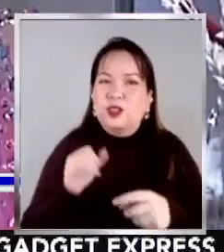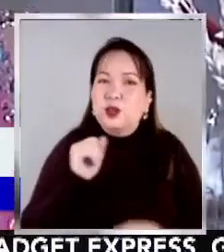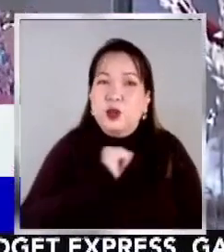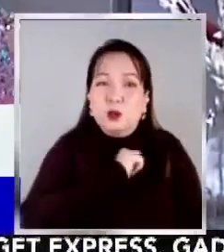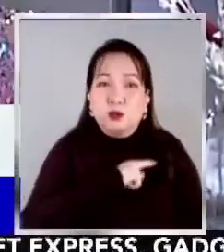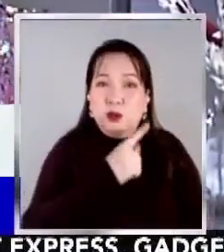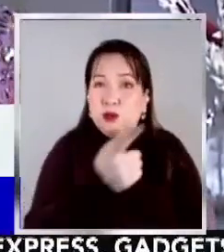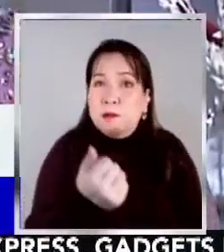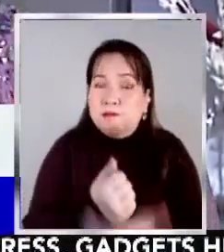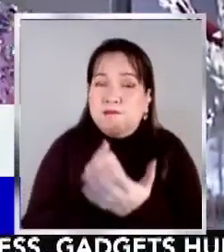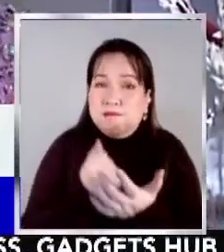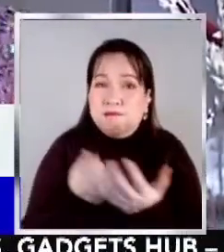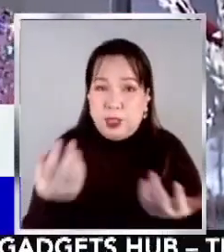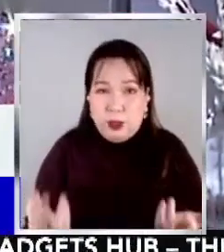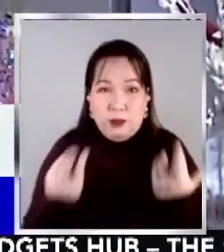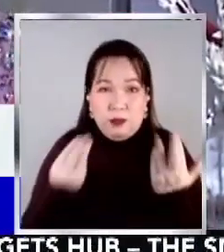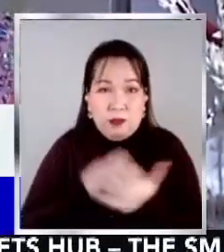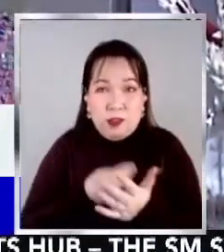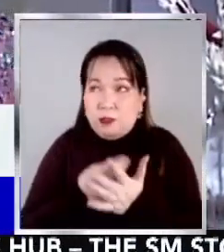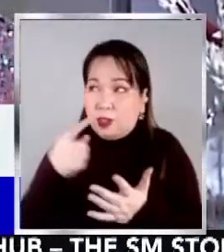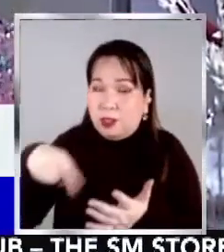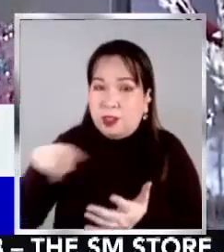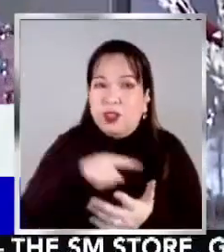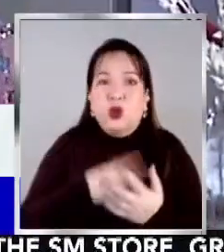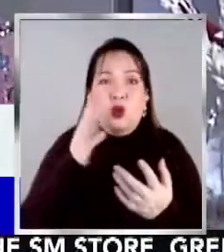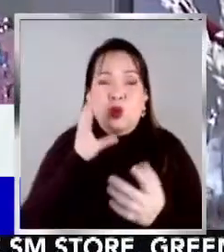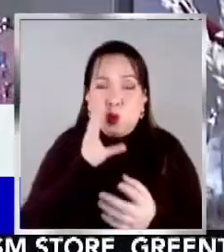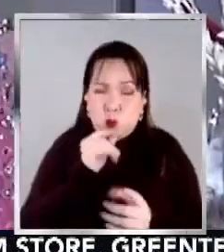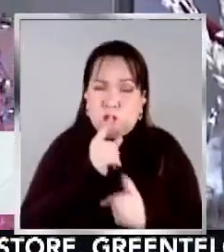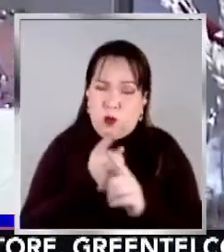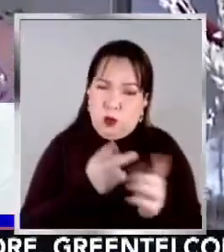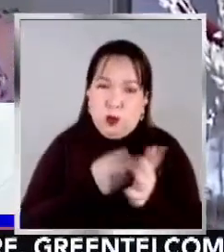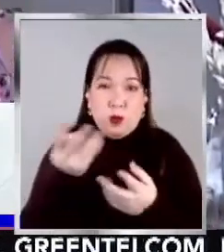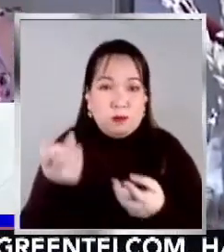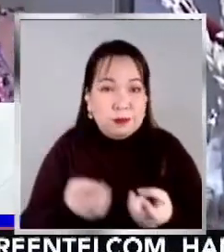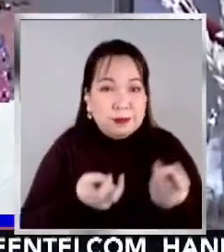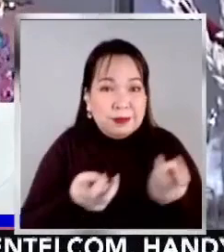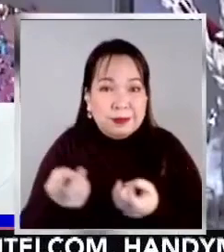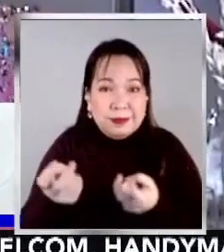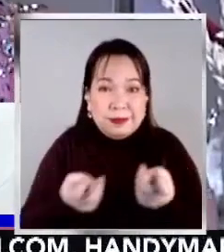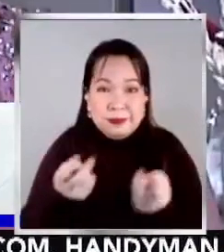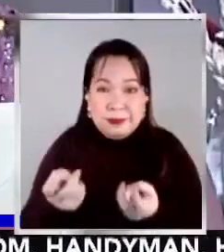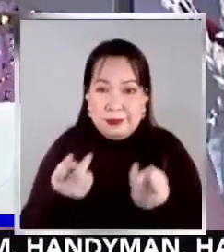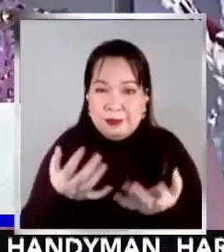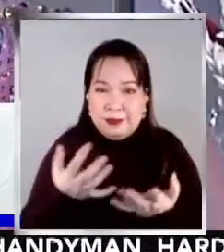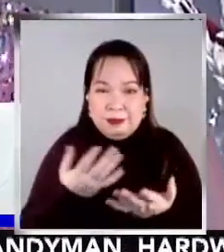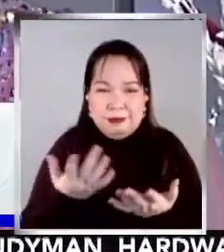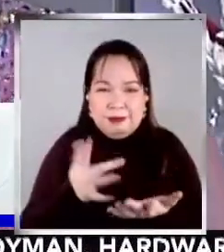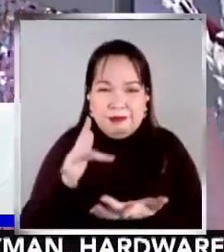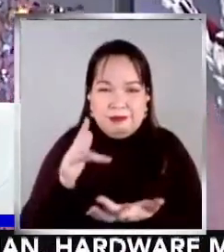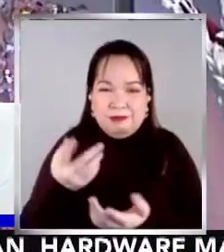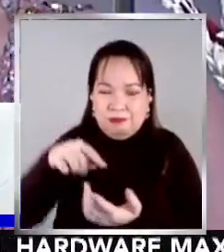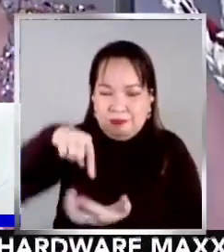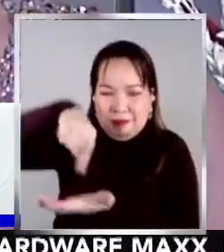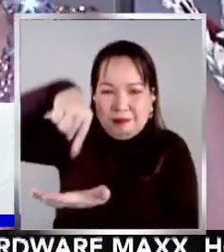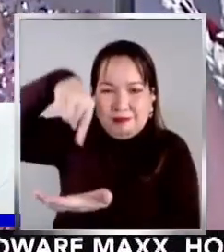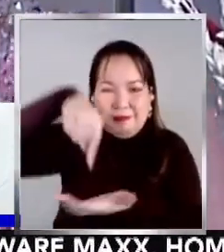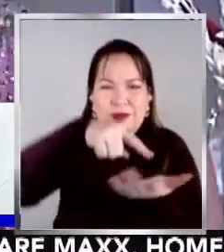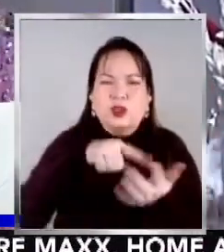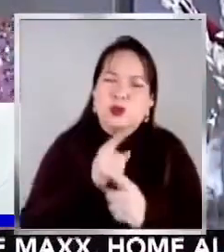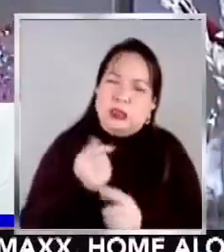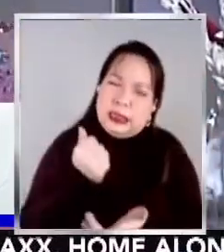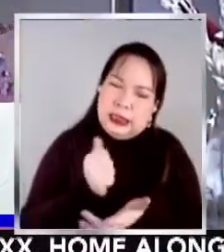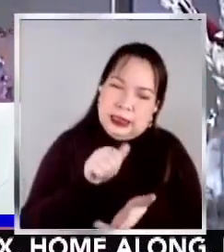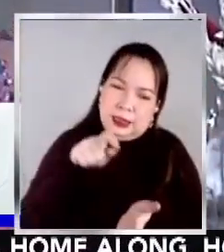us because our skaters really are in need of this help. It'll help us in the